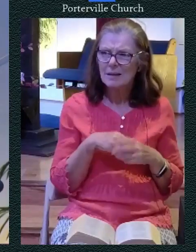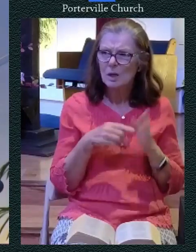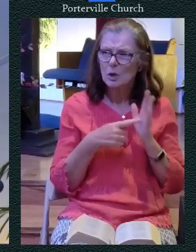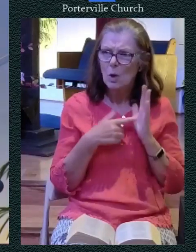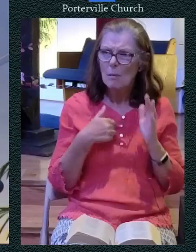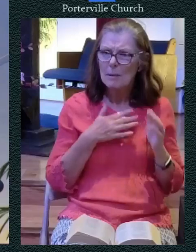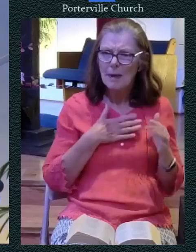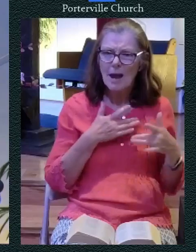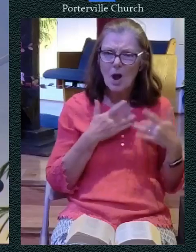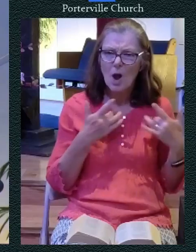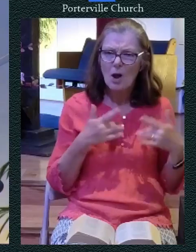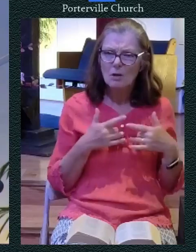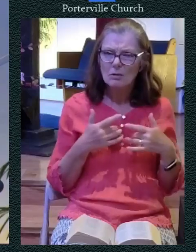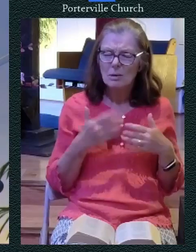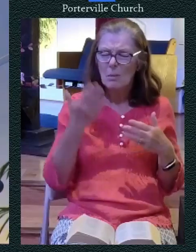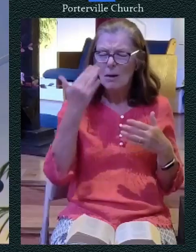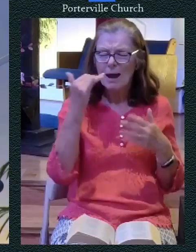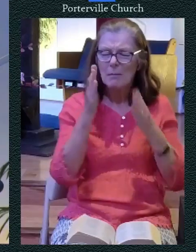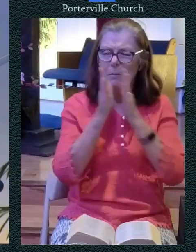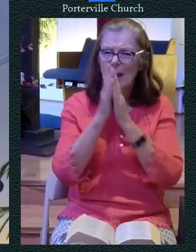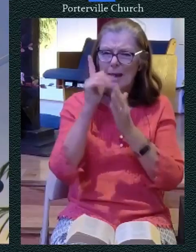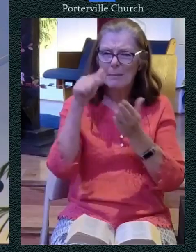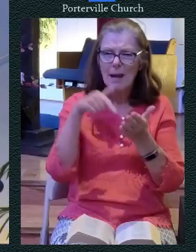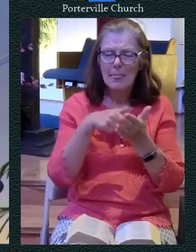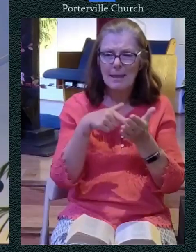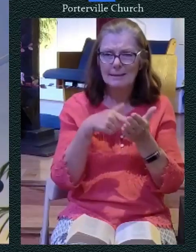Why is he praying about this in particular?